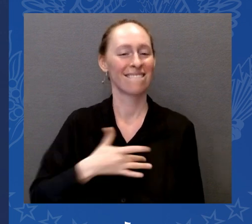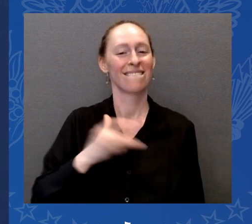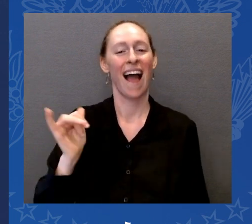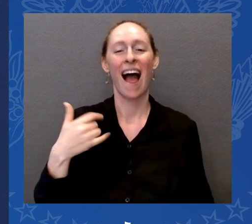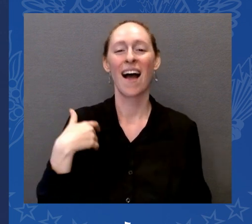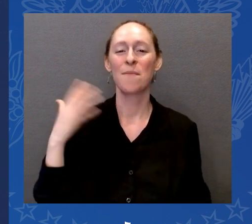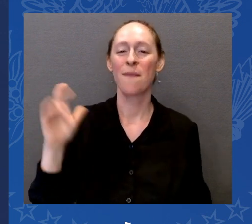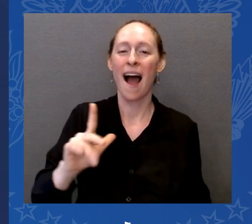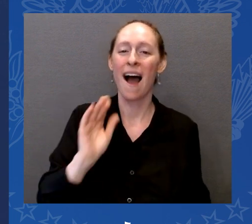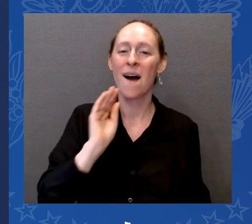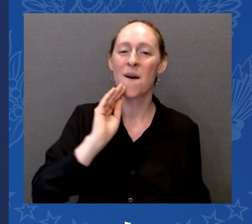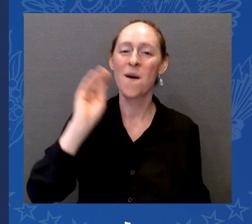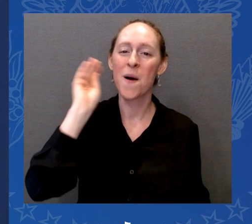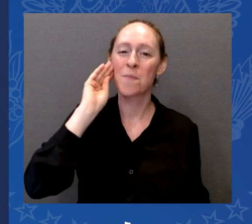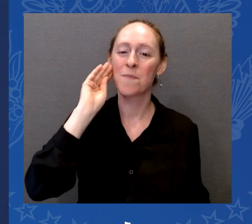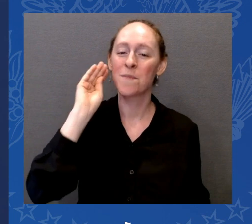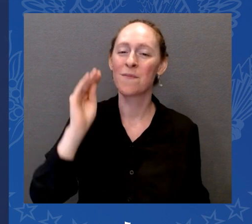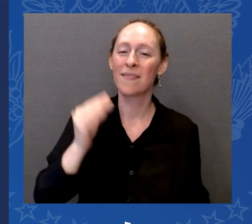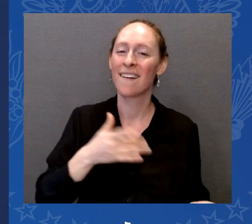Jimmy Crean.